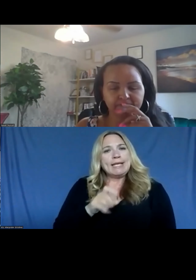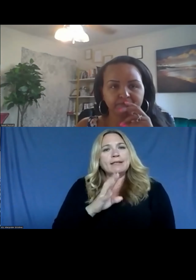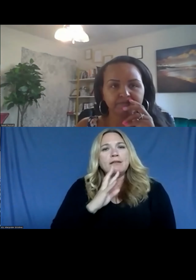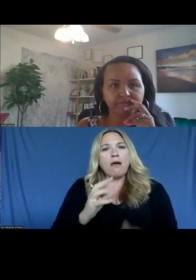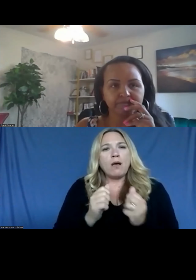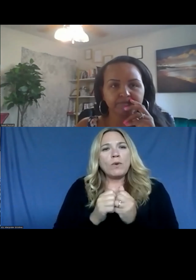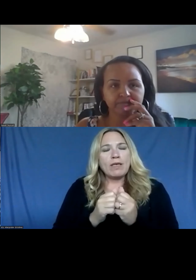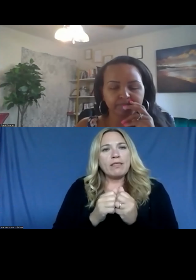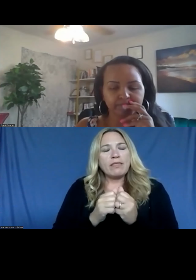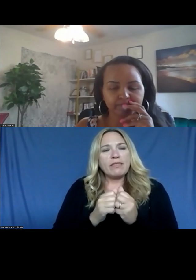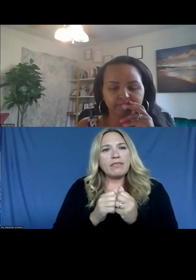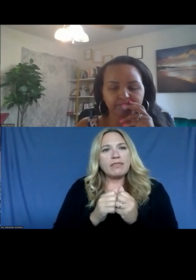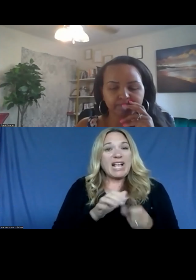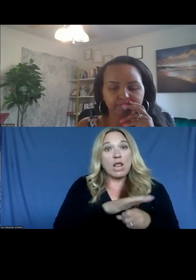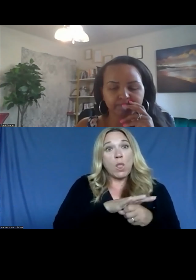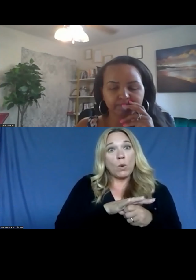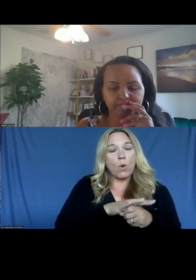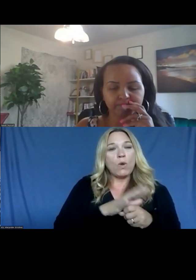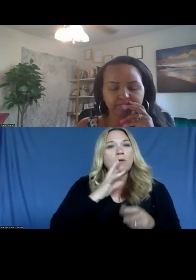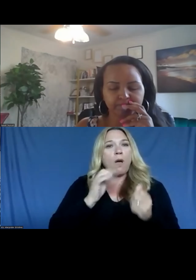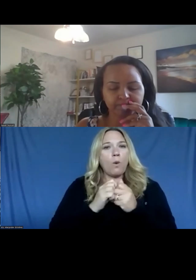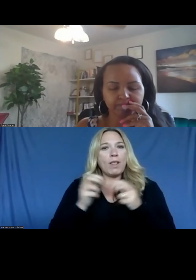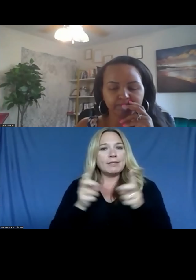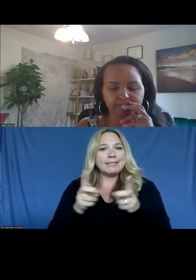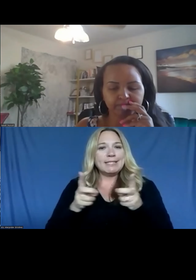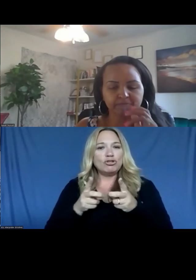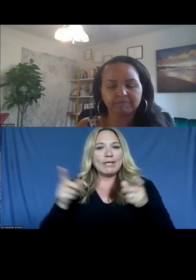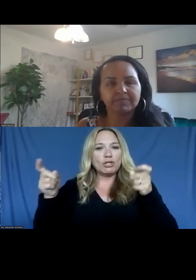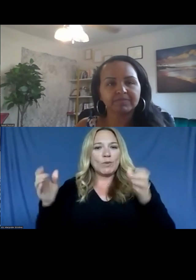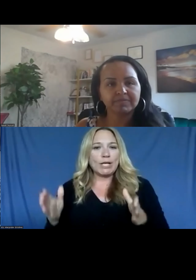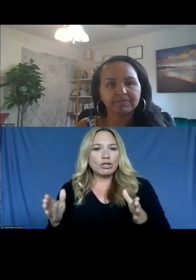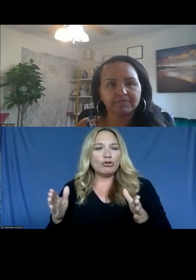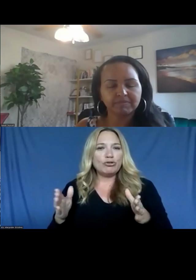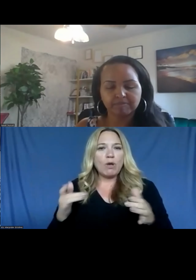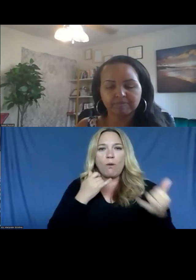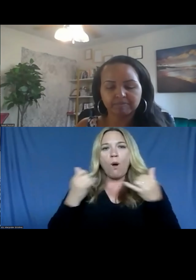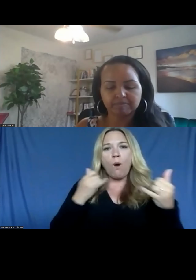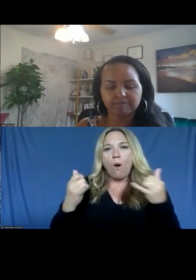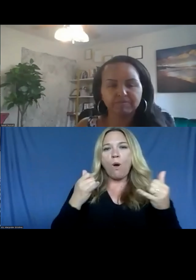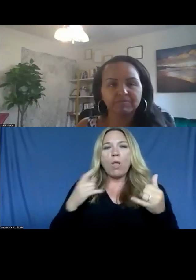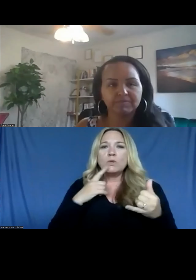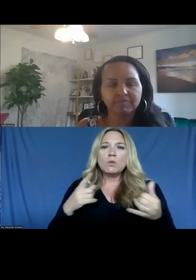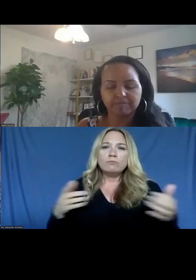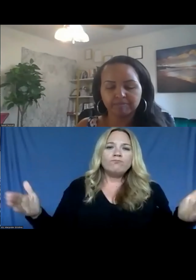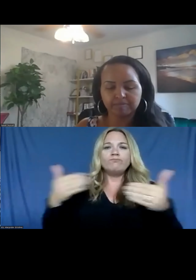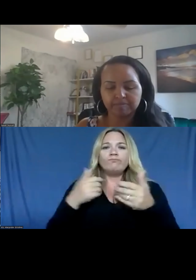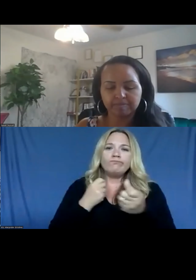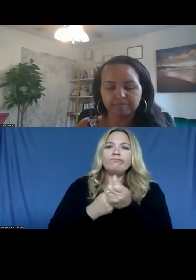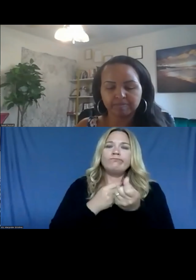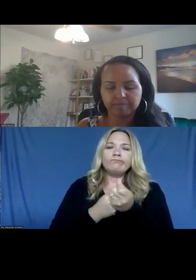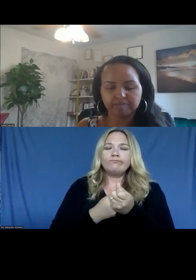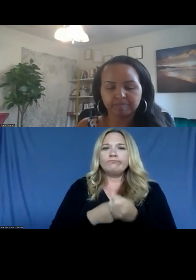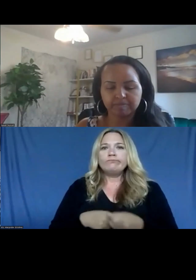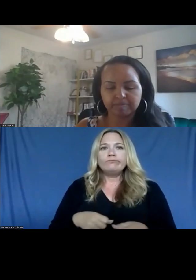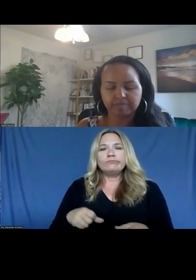the local folks should be talking to district directors, folks in district, getting on the phone to rally support for investments, age